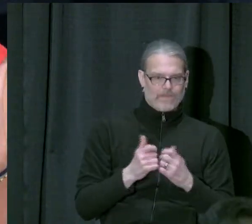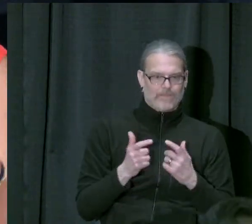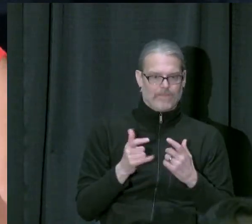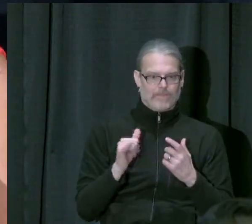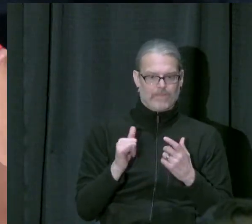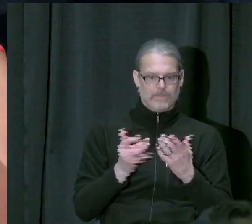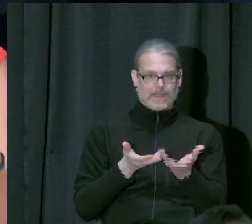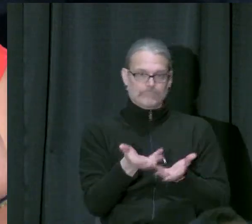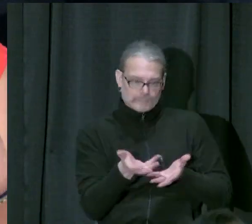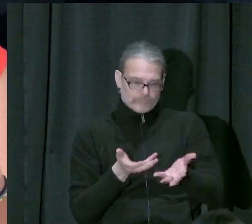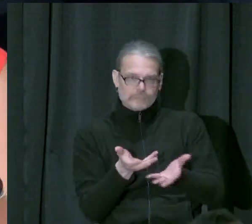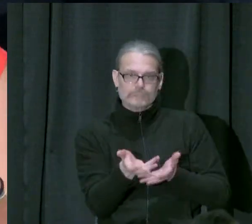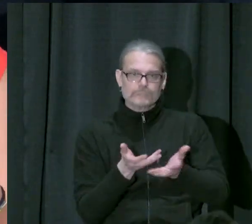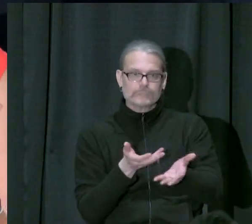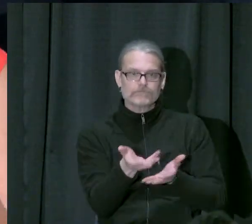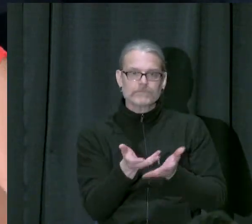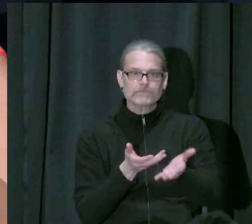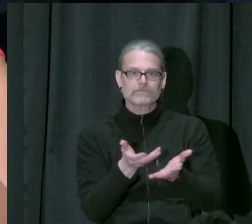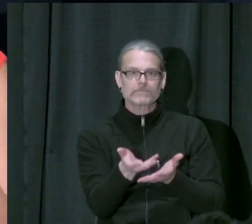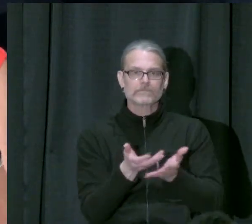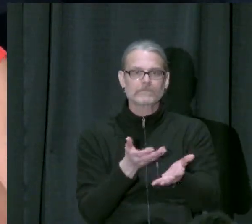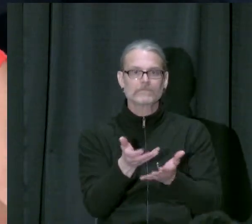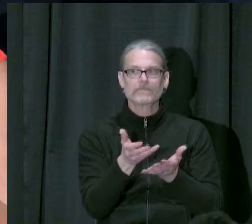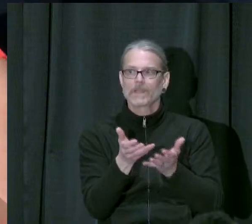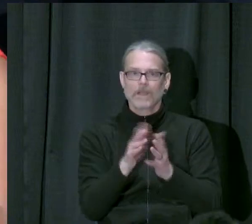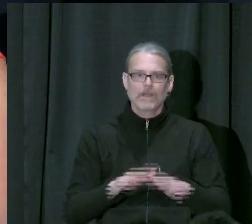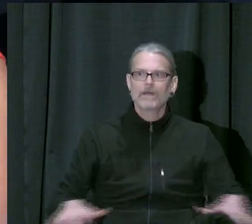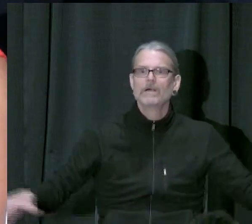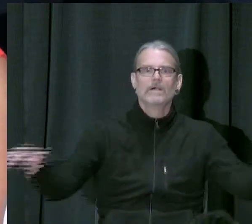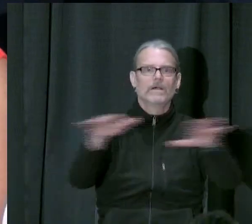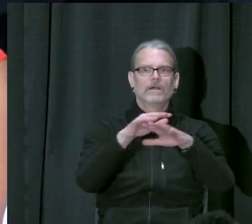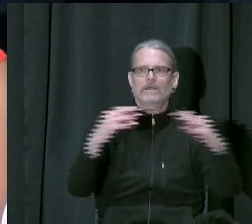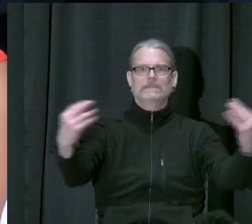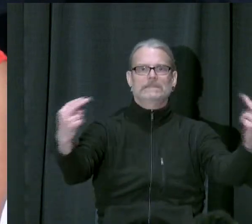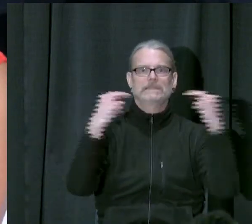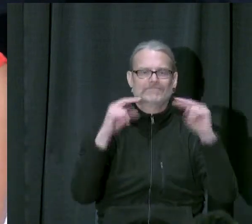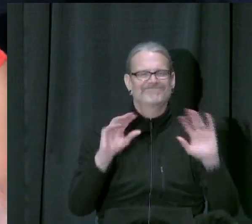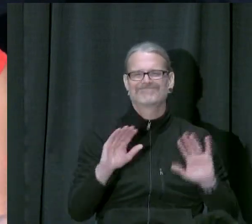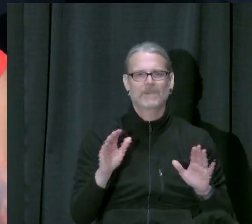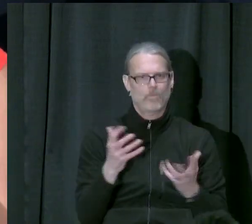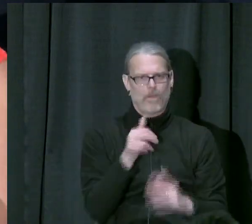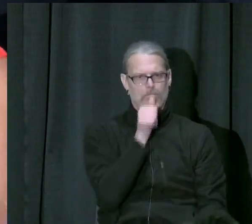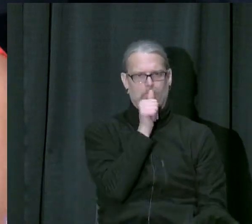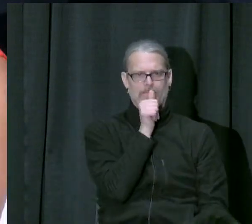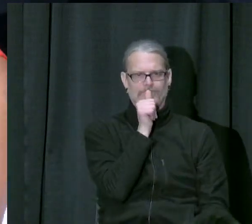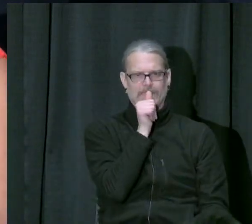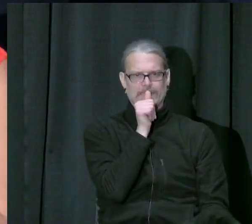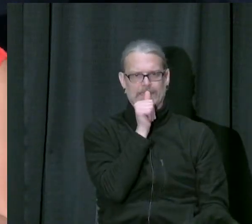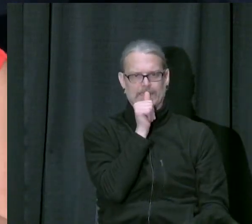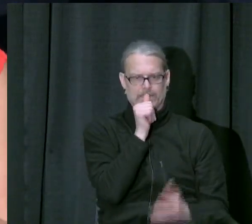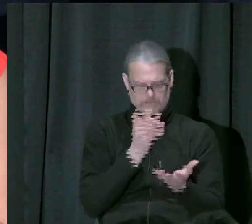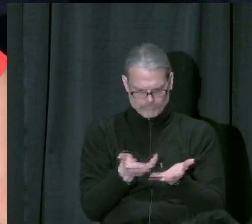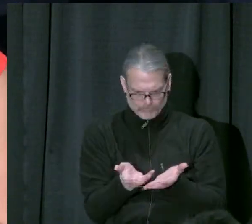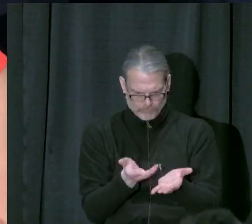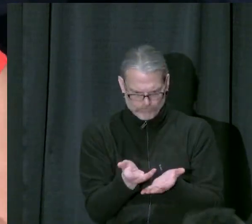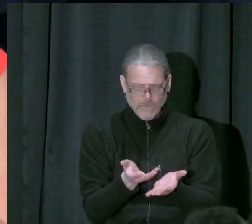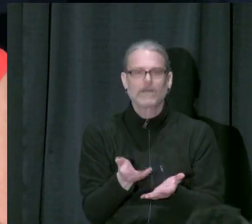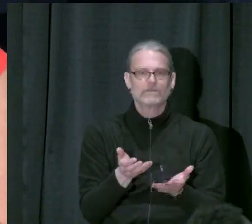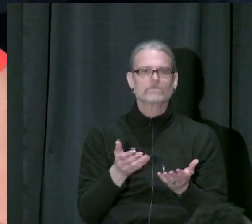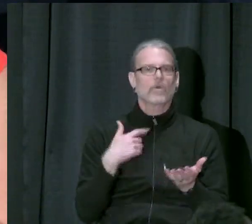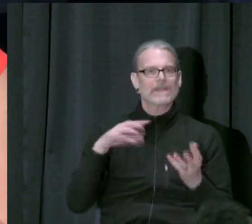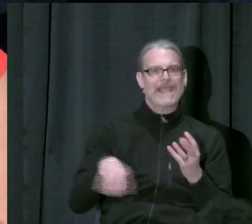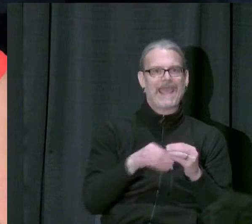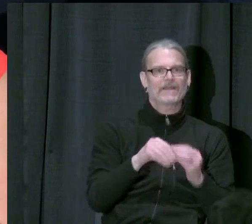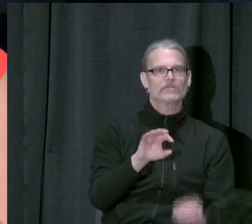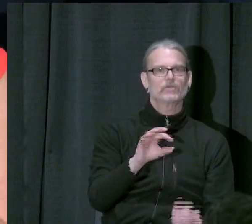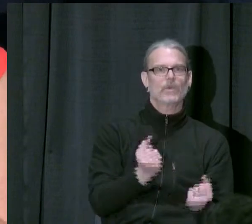they wanted this on a more private device, and they wanted that more personal interaction. So we actually put that feature onto the Fire tablets. So